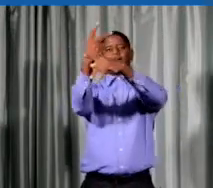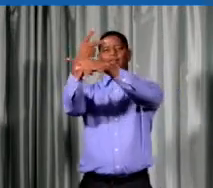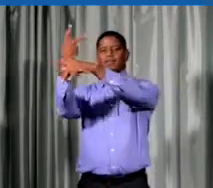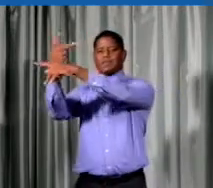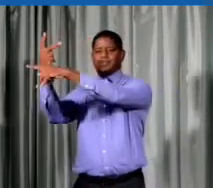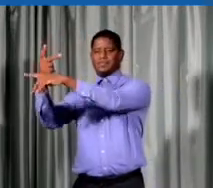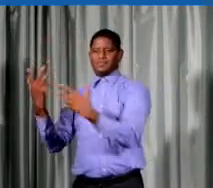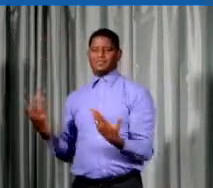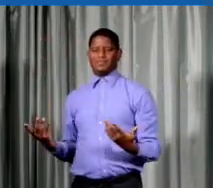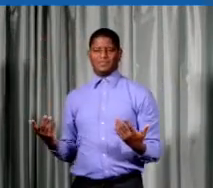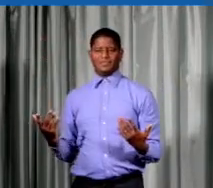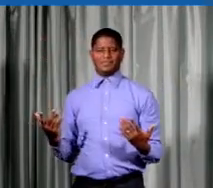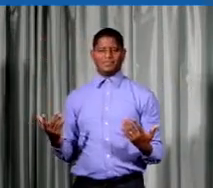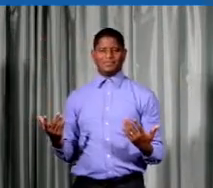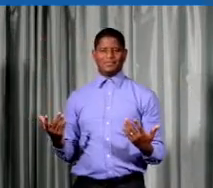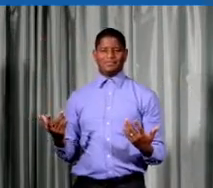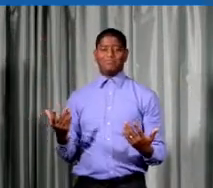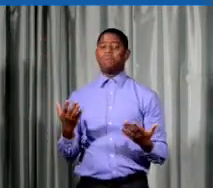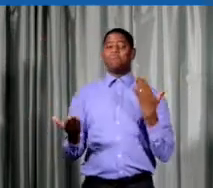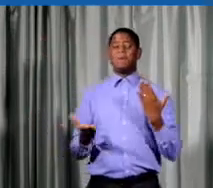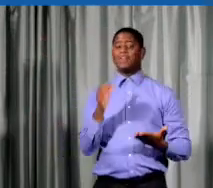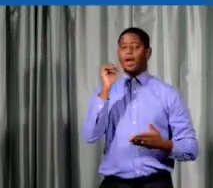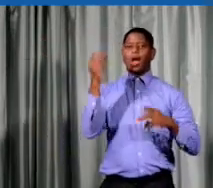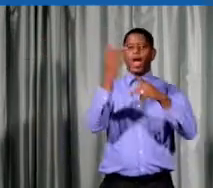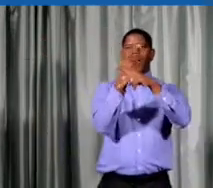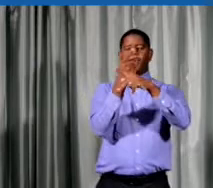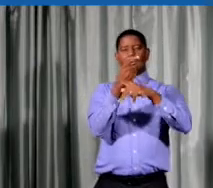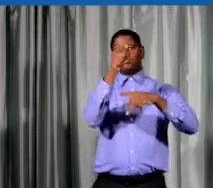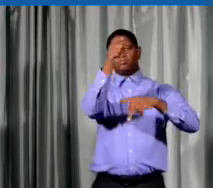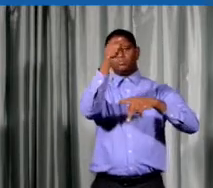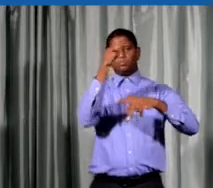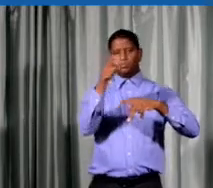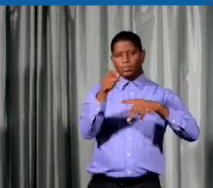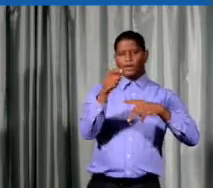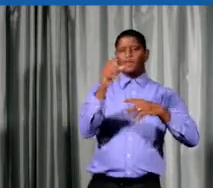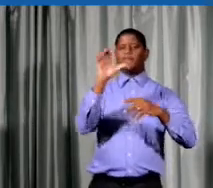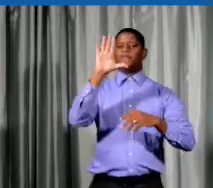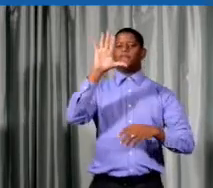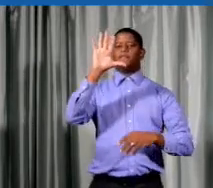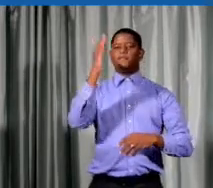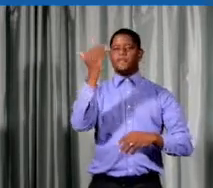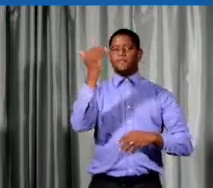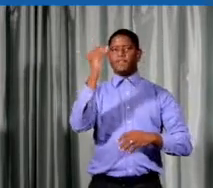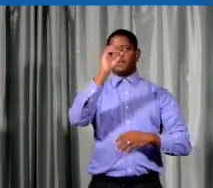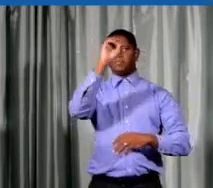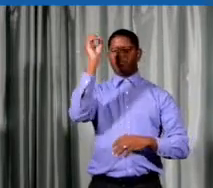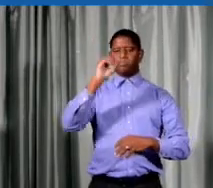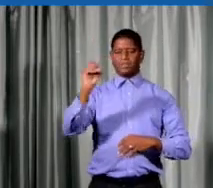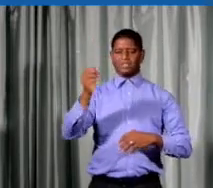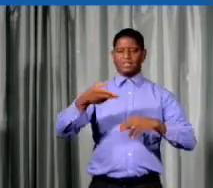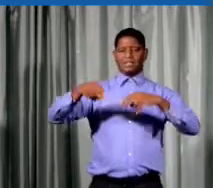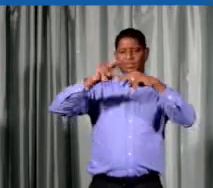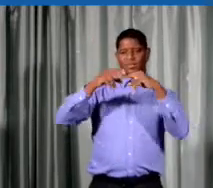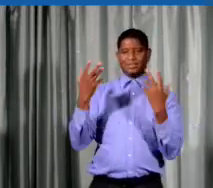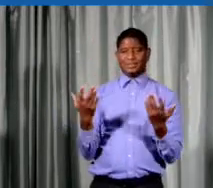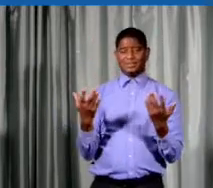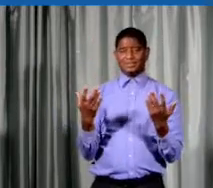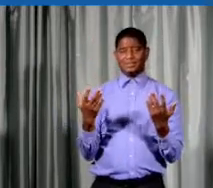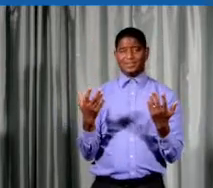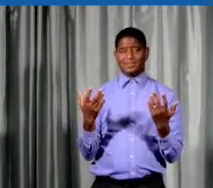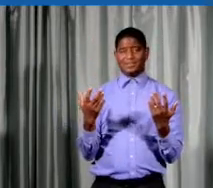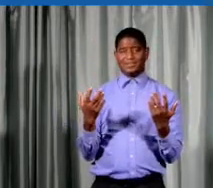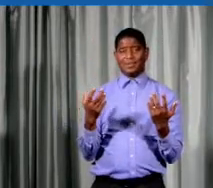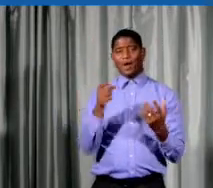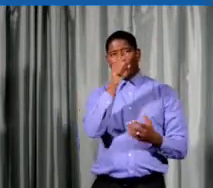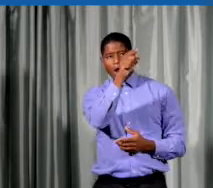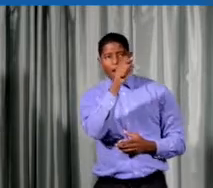didn't realize that from here to here, this was like 15% increase. From here to there, that is 40%